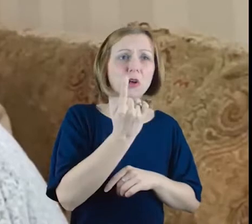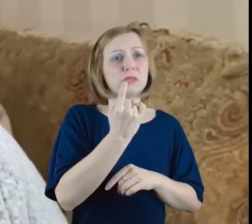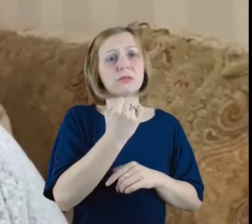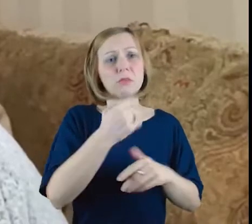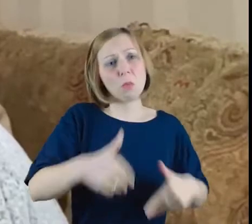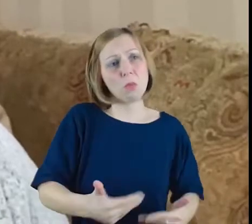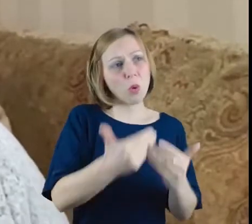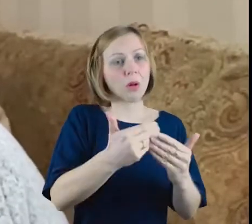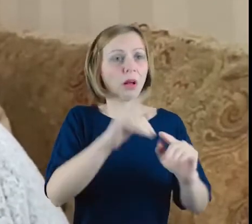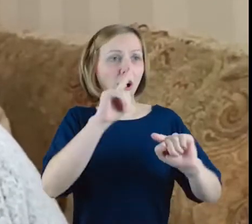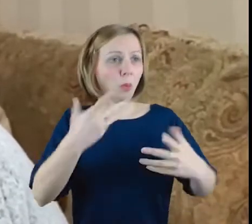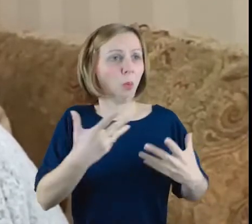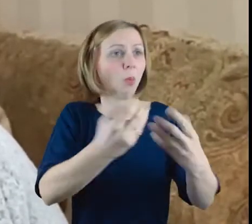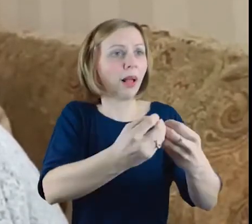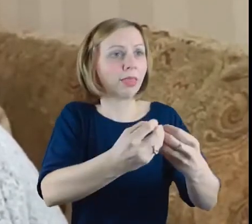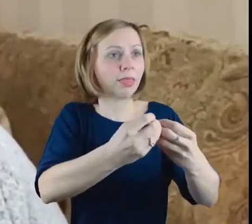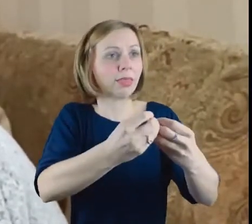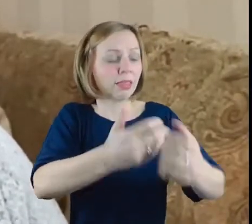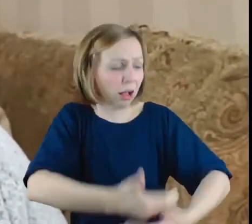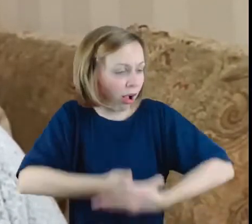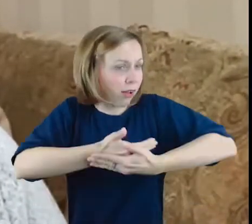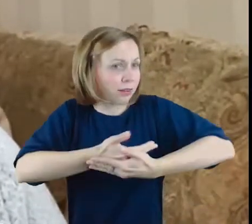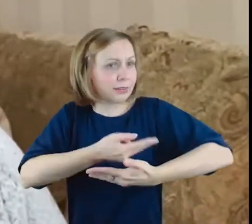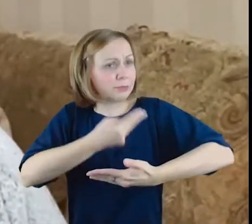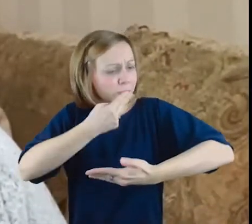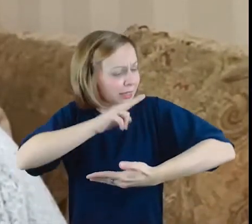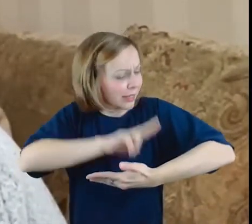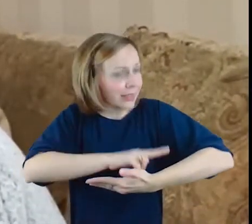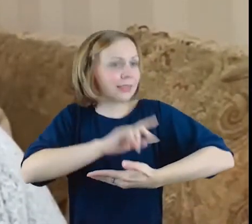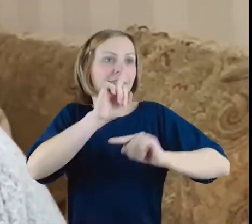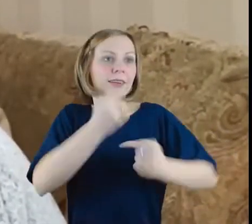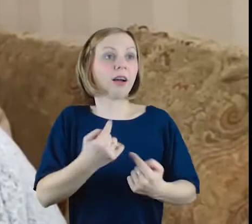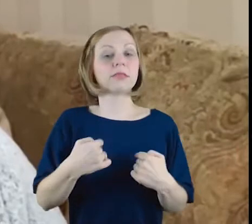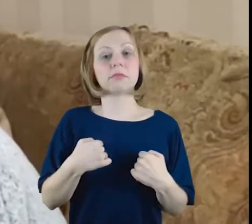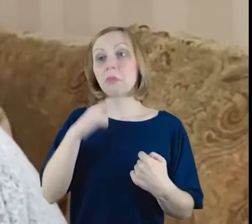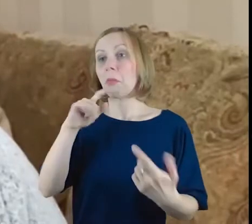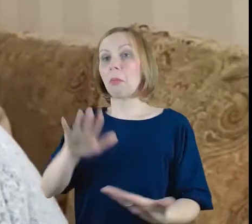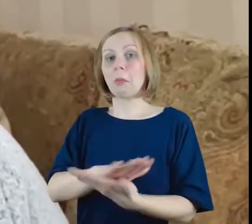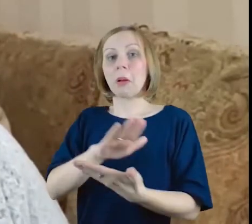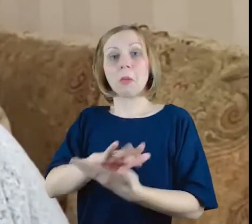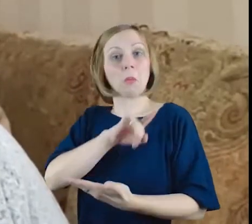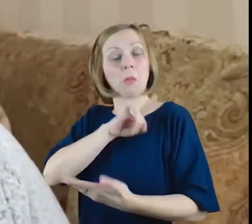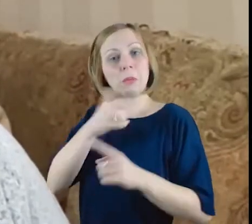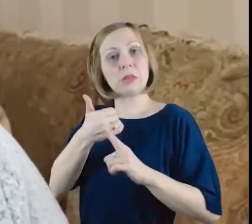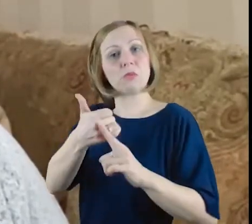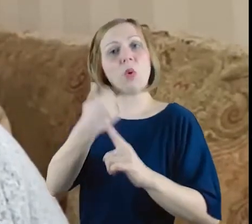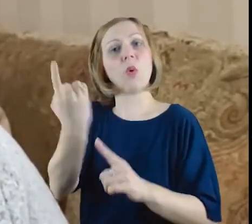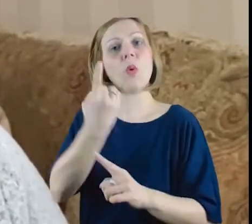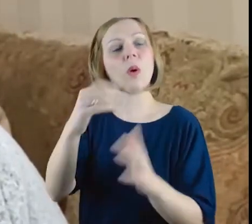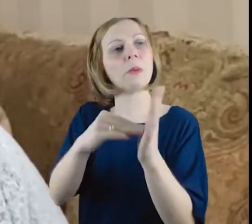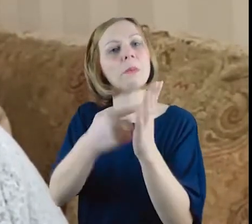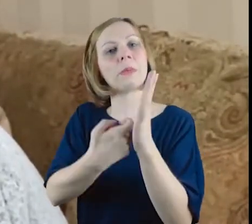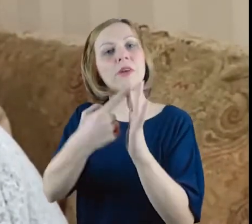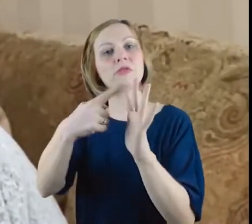him. One thing I was pleased to be able to do was support Marie Curie's Scrap 6 Months campaign, which called on the government to